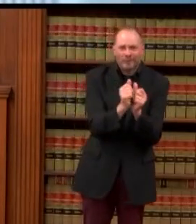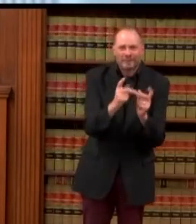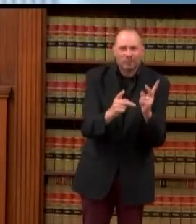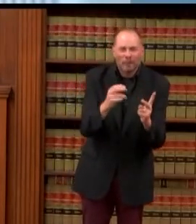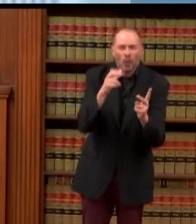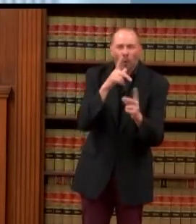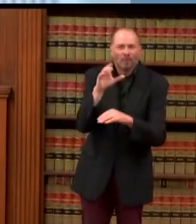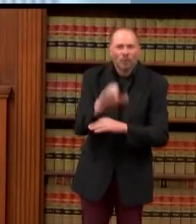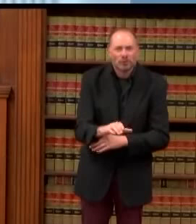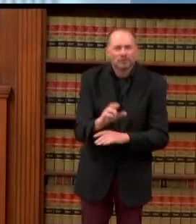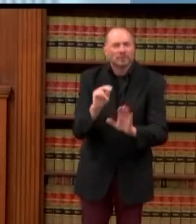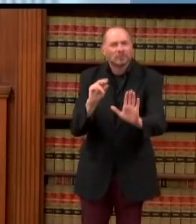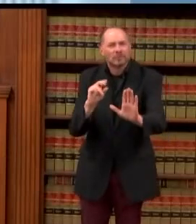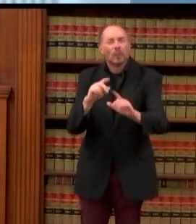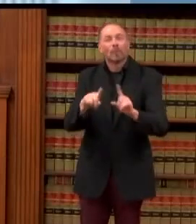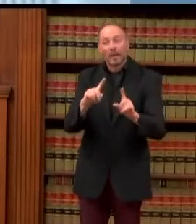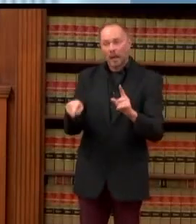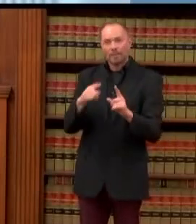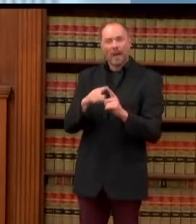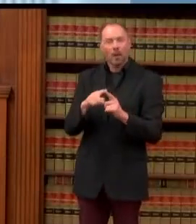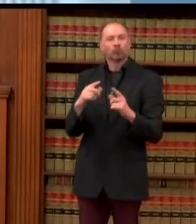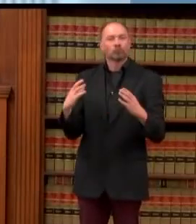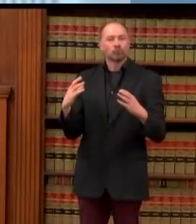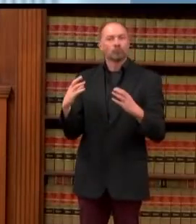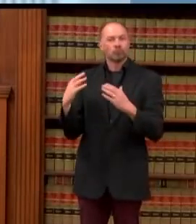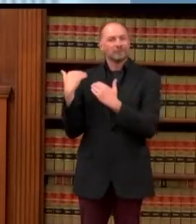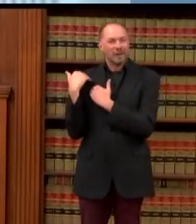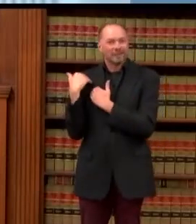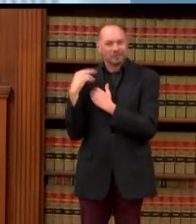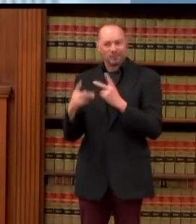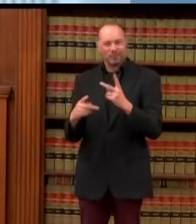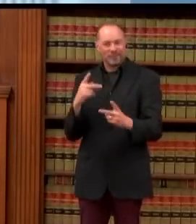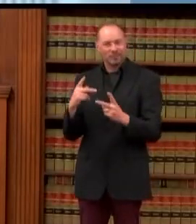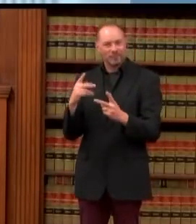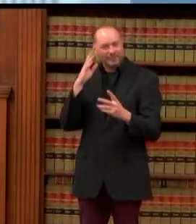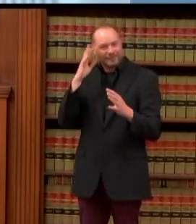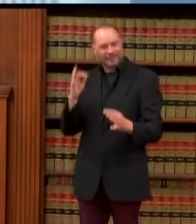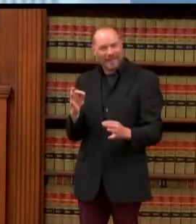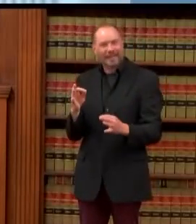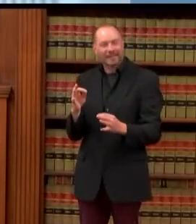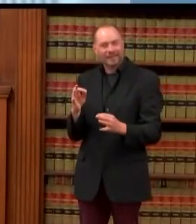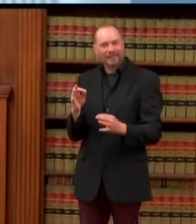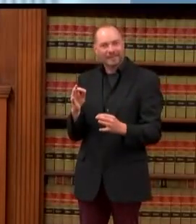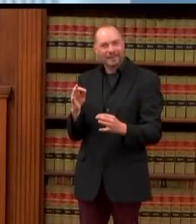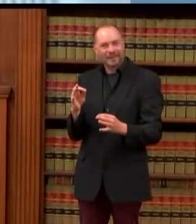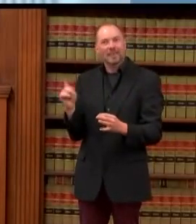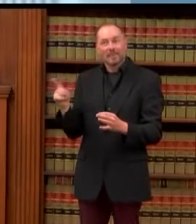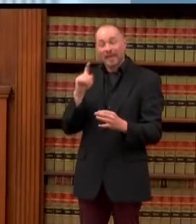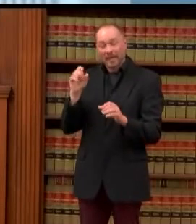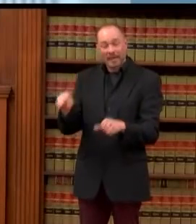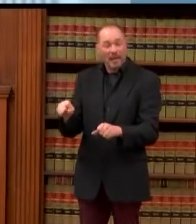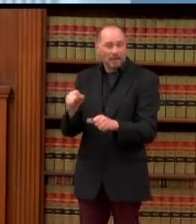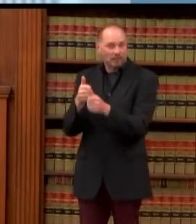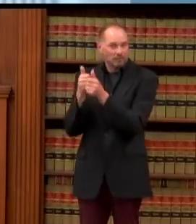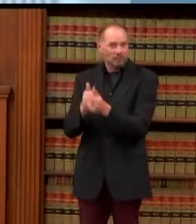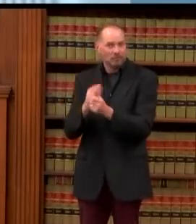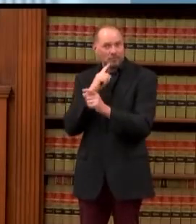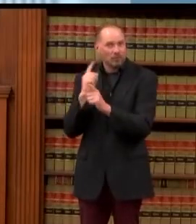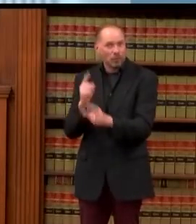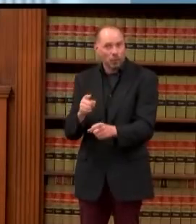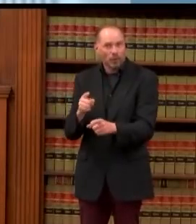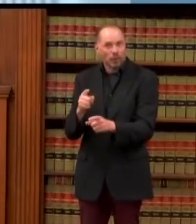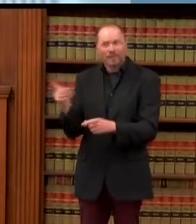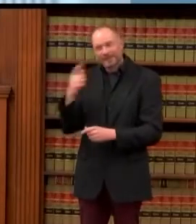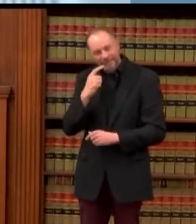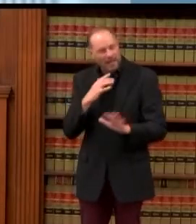about responsible citizens and residents deciding to take it upon themselves to say, I've got to not